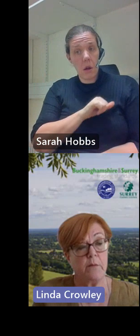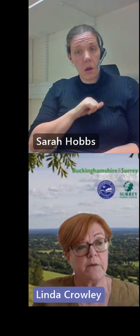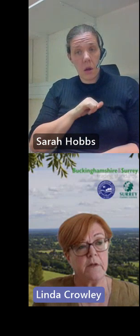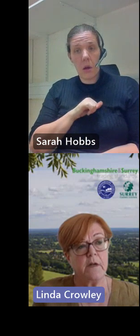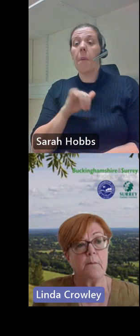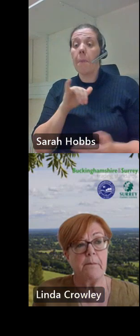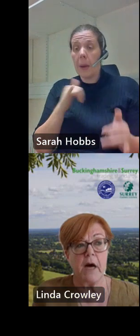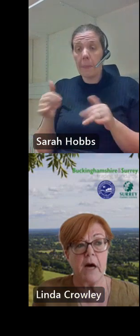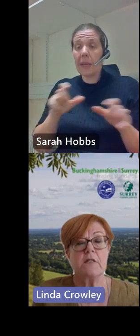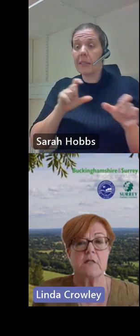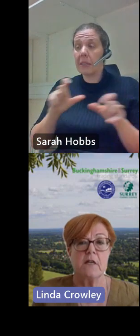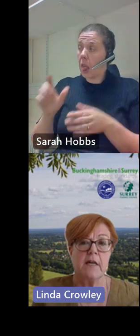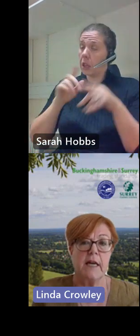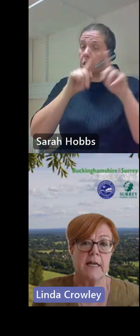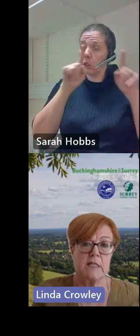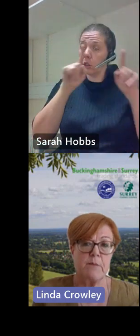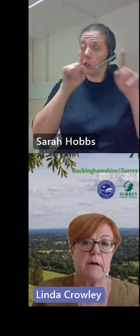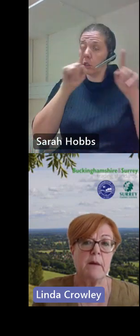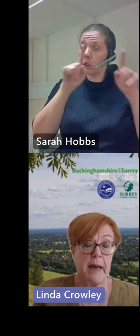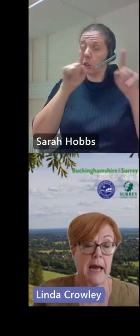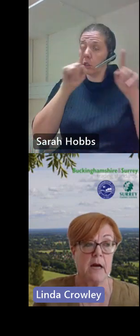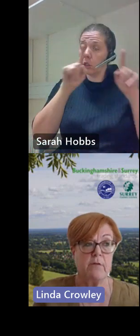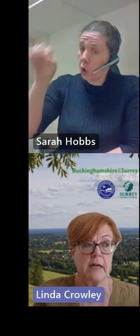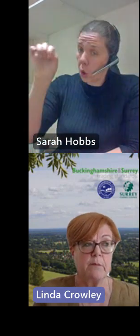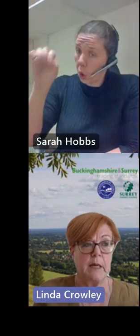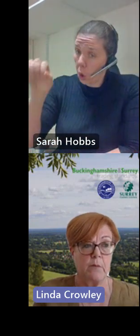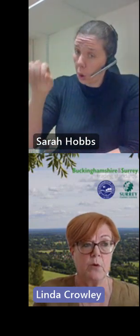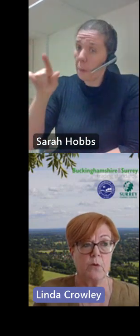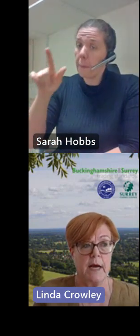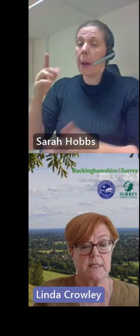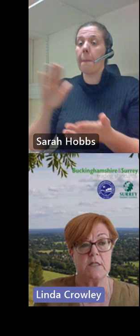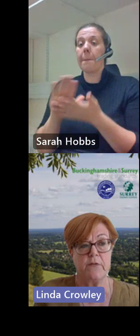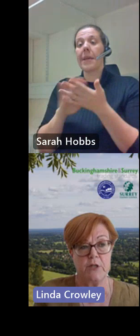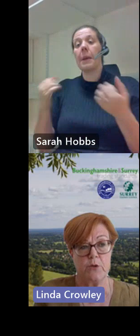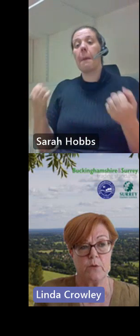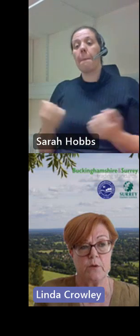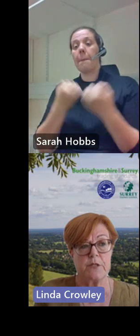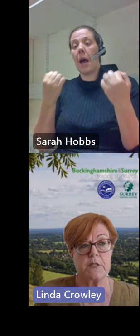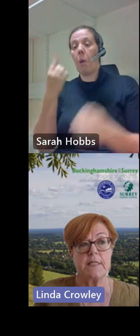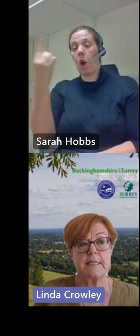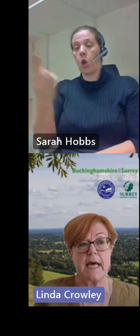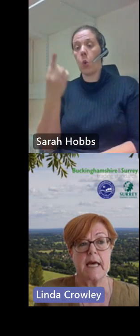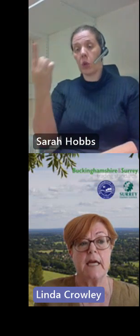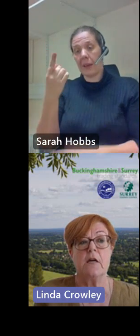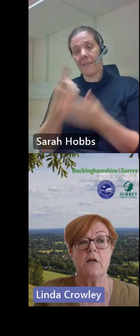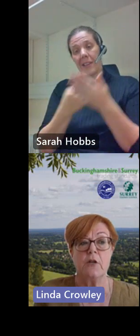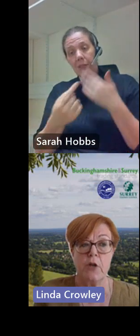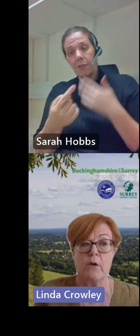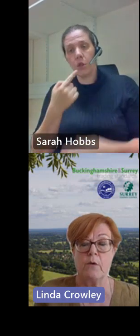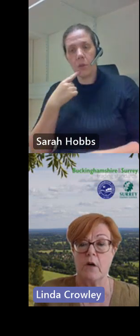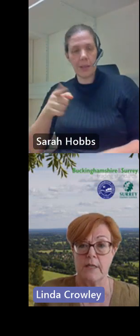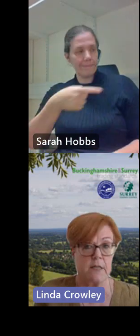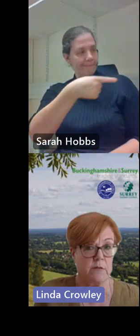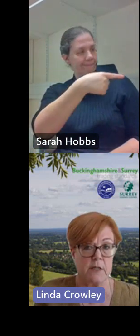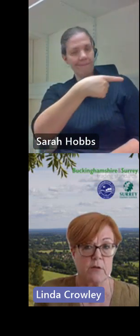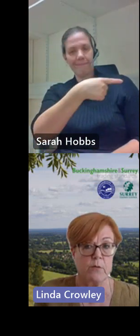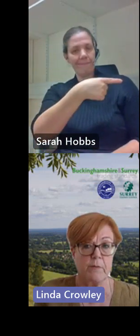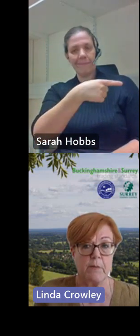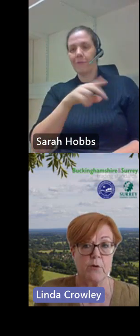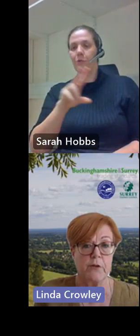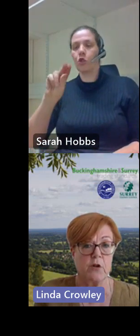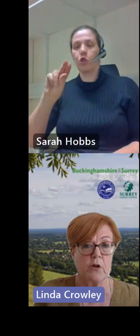turn up, but it's about empowering people as individuals to say, no, I